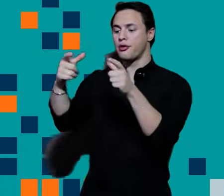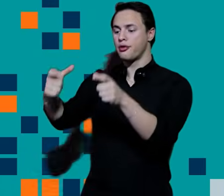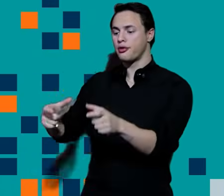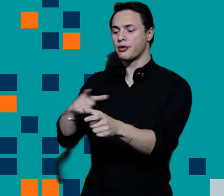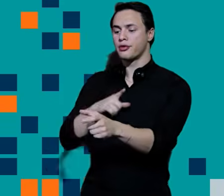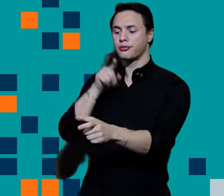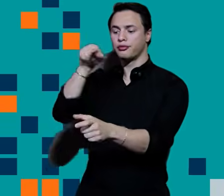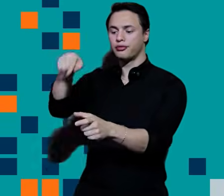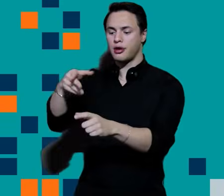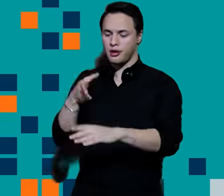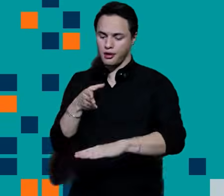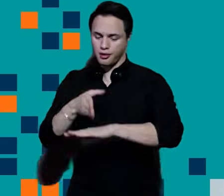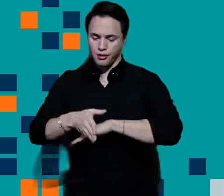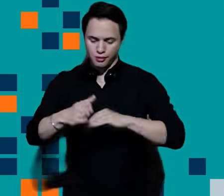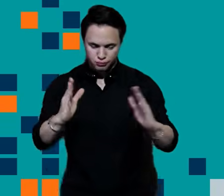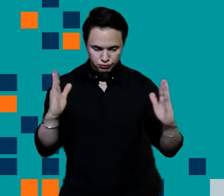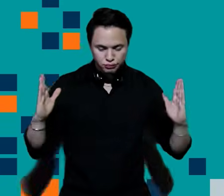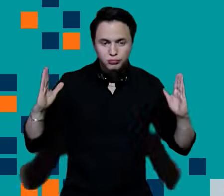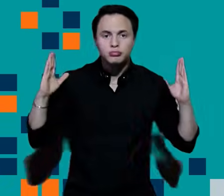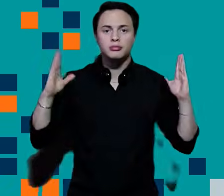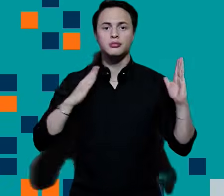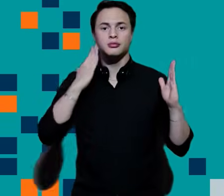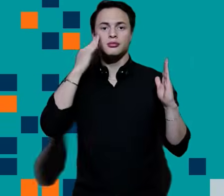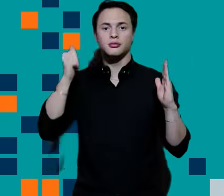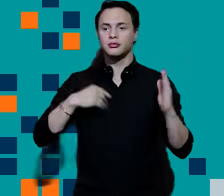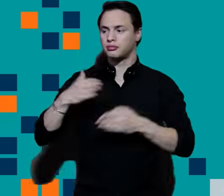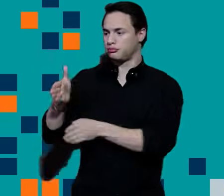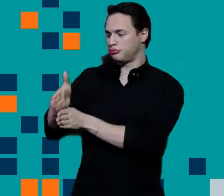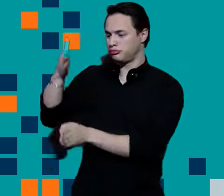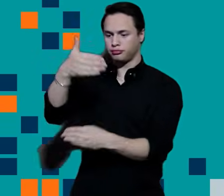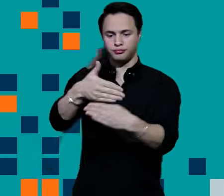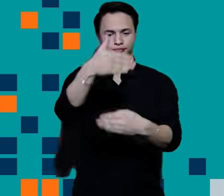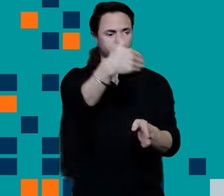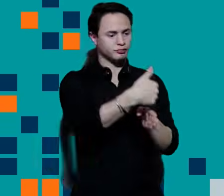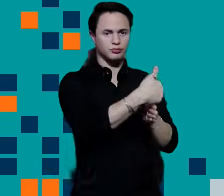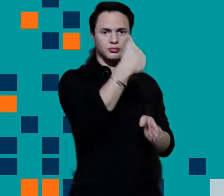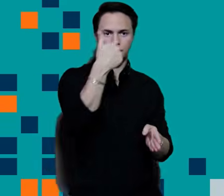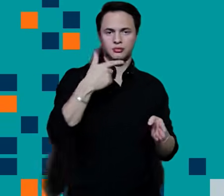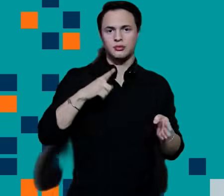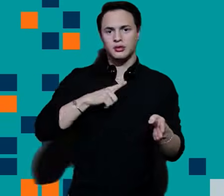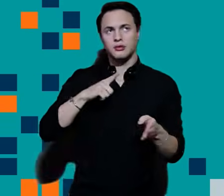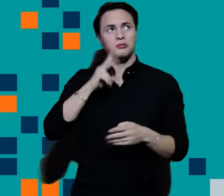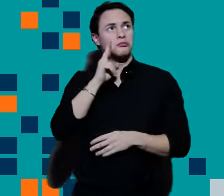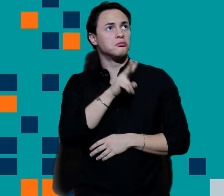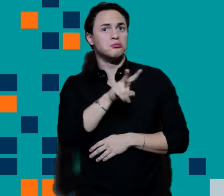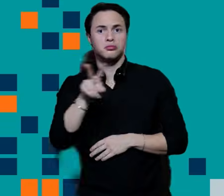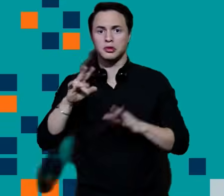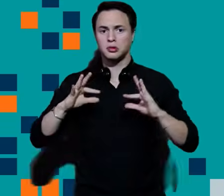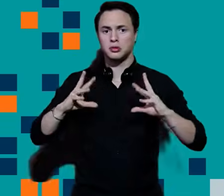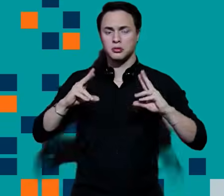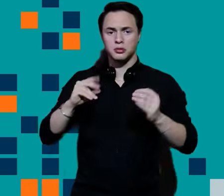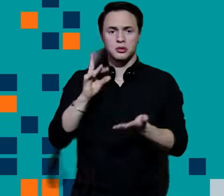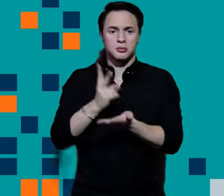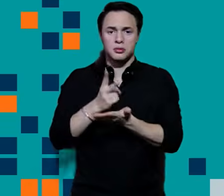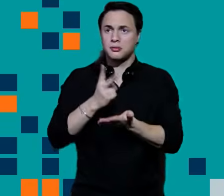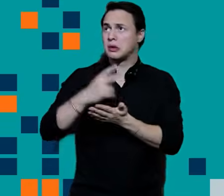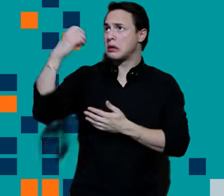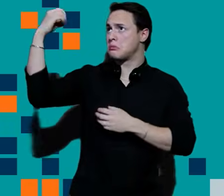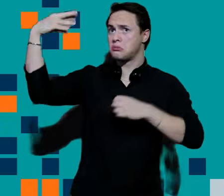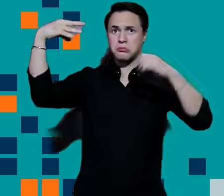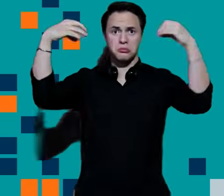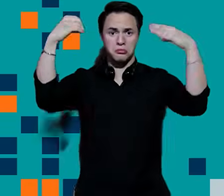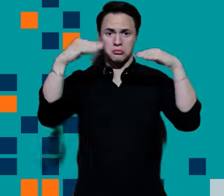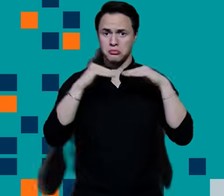into rooms such as this, white walls, white floors, white ceiling, light is continuous,